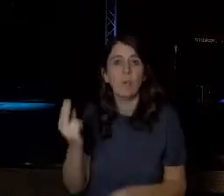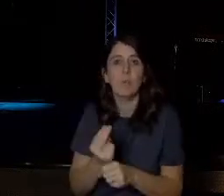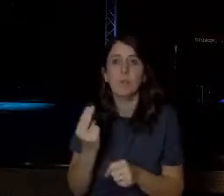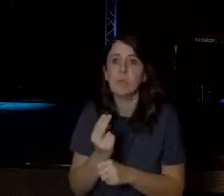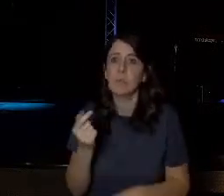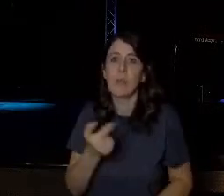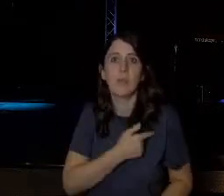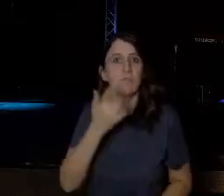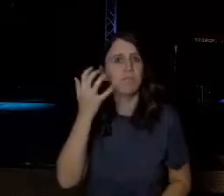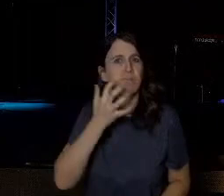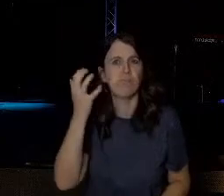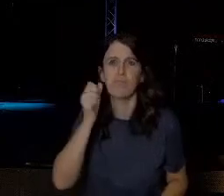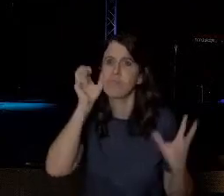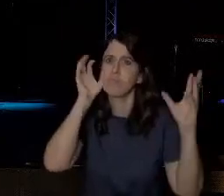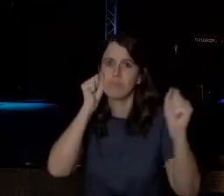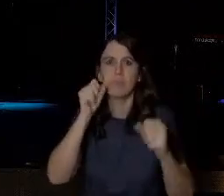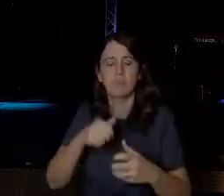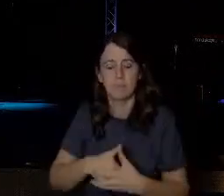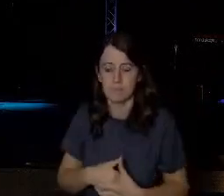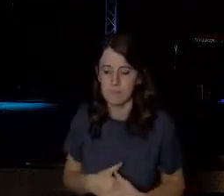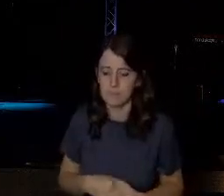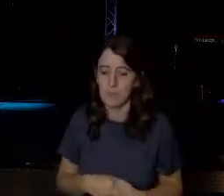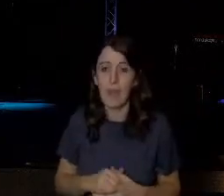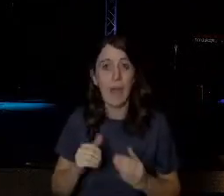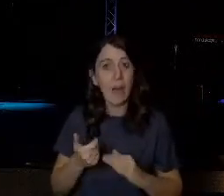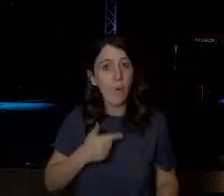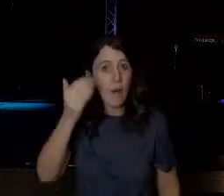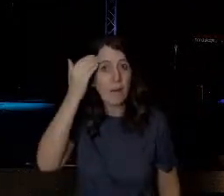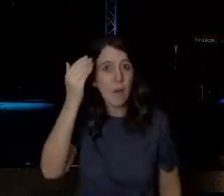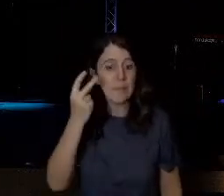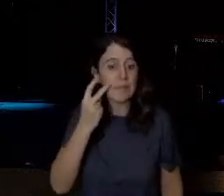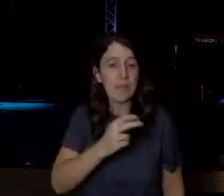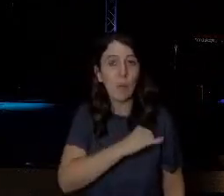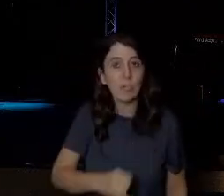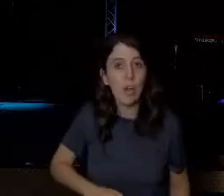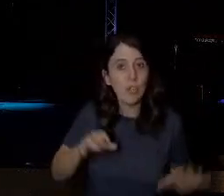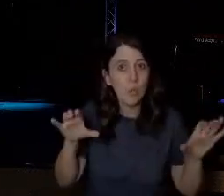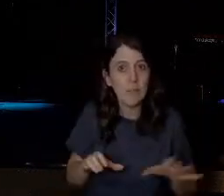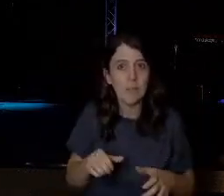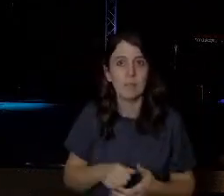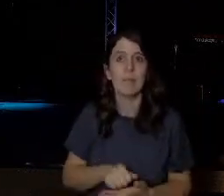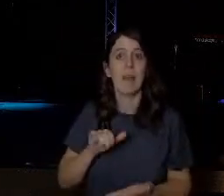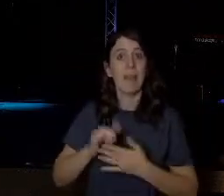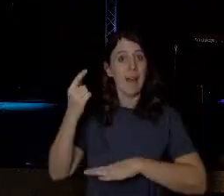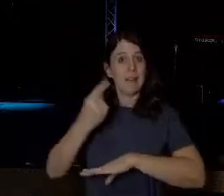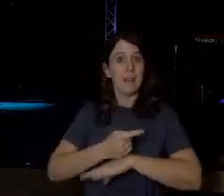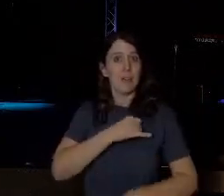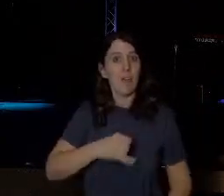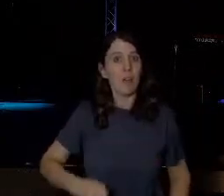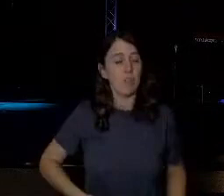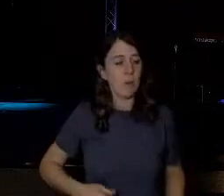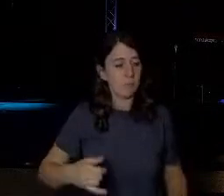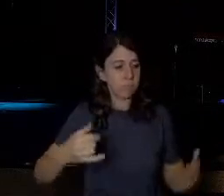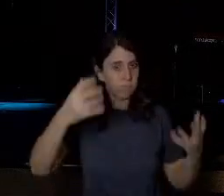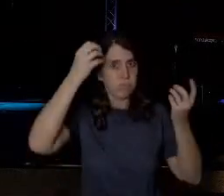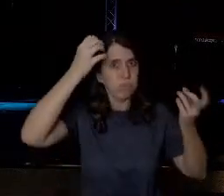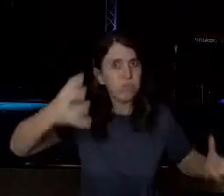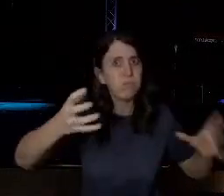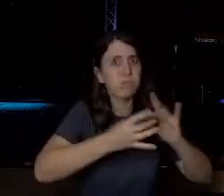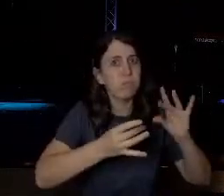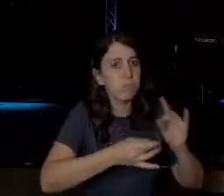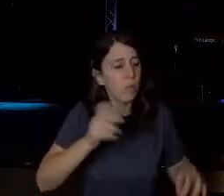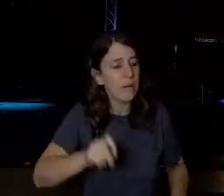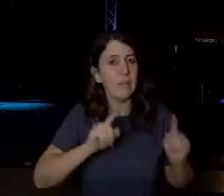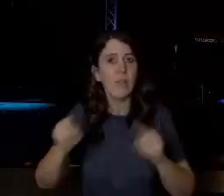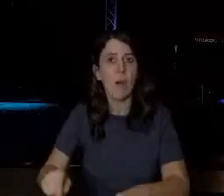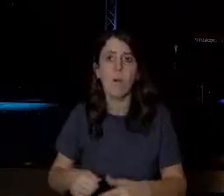Well, let's just look at what Joshua was able to do. That day that Joshua stood up in front of everybody and said, hey, we should go, it